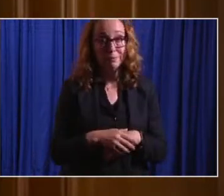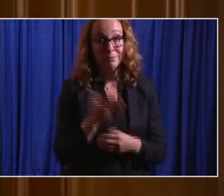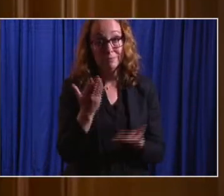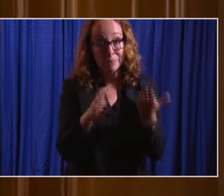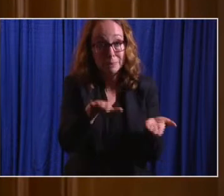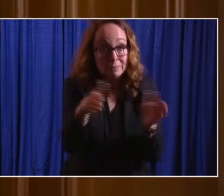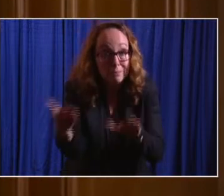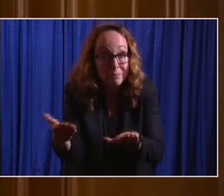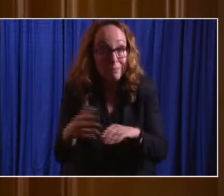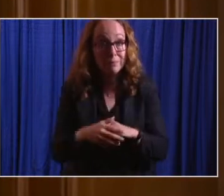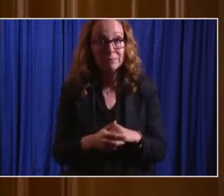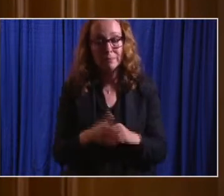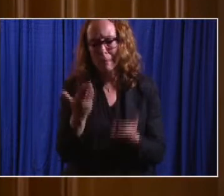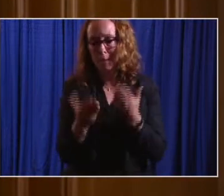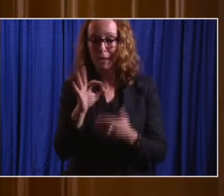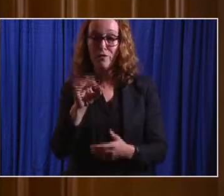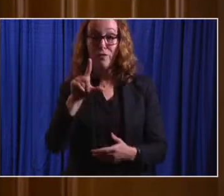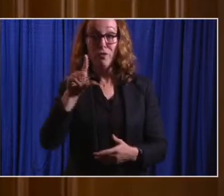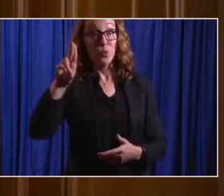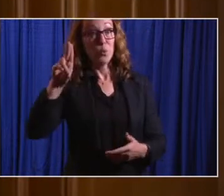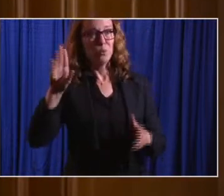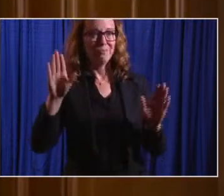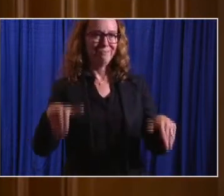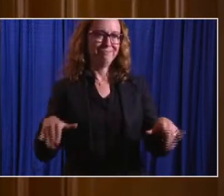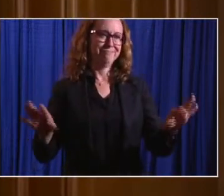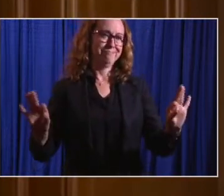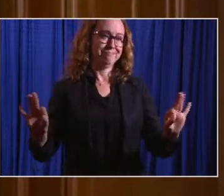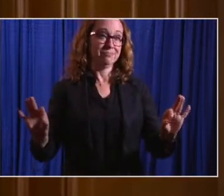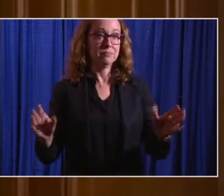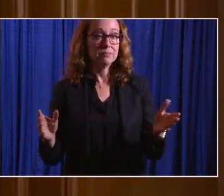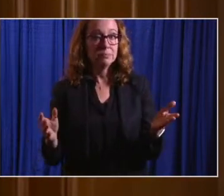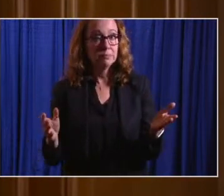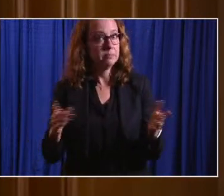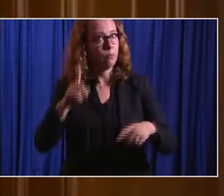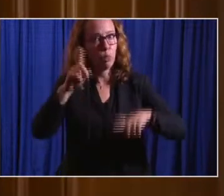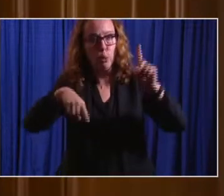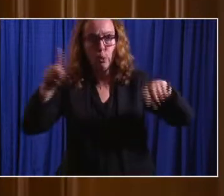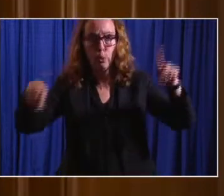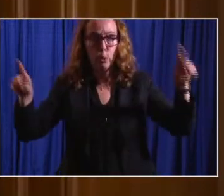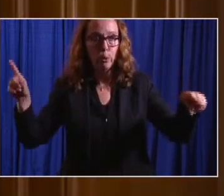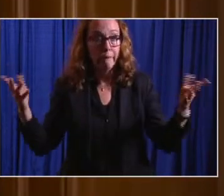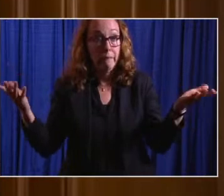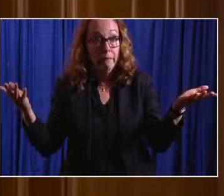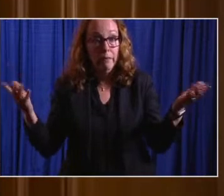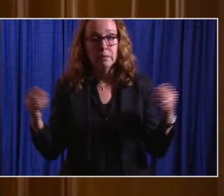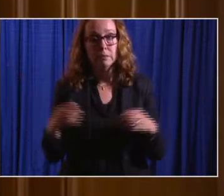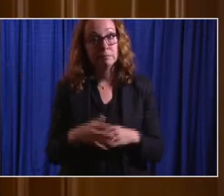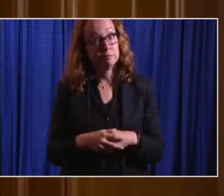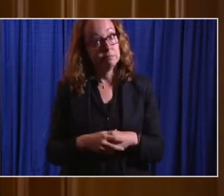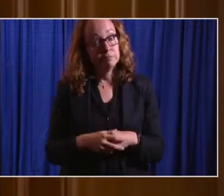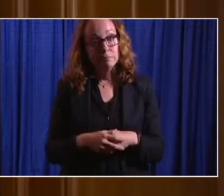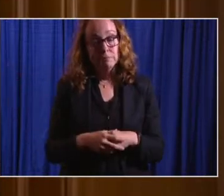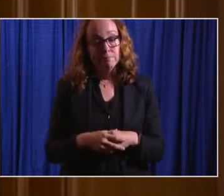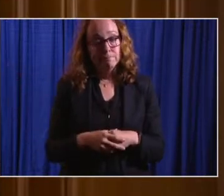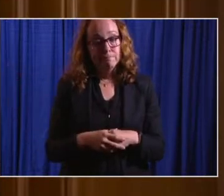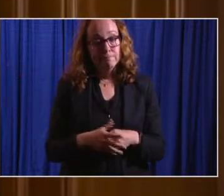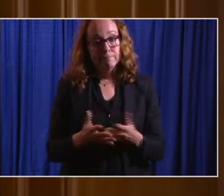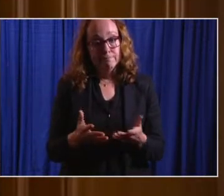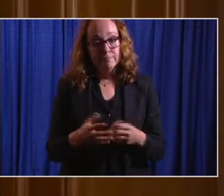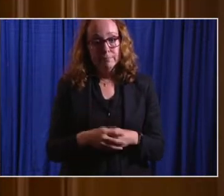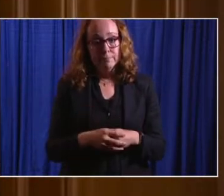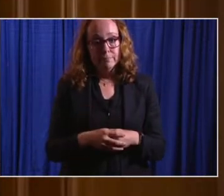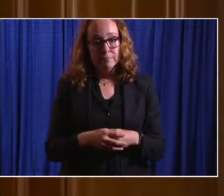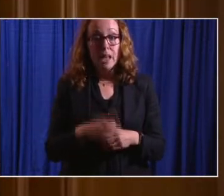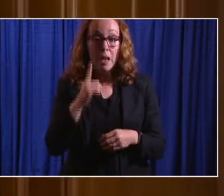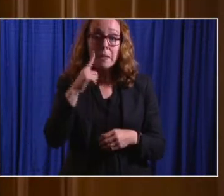like a light flu? No one can tell you that. And so that's the danger. And so, I think summer's